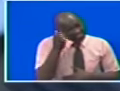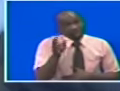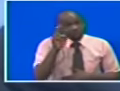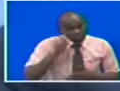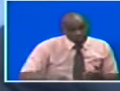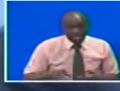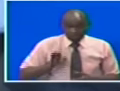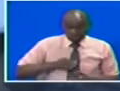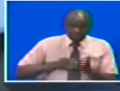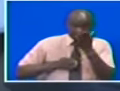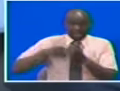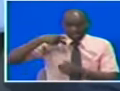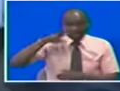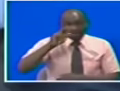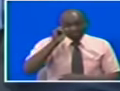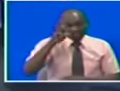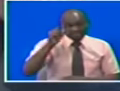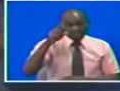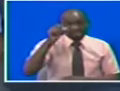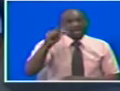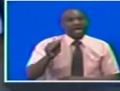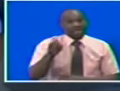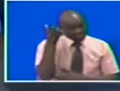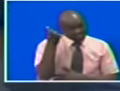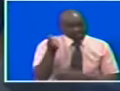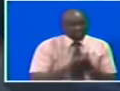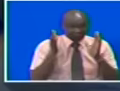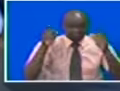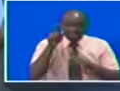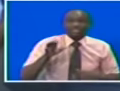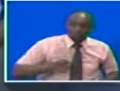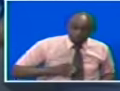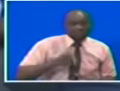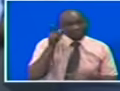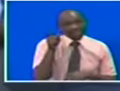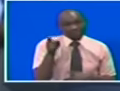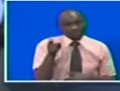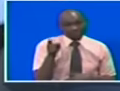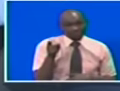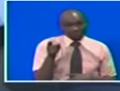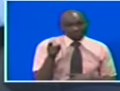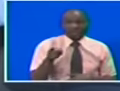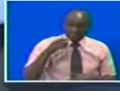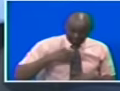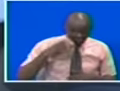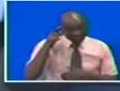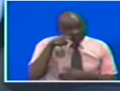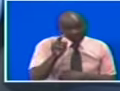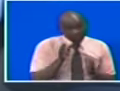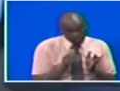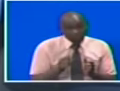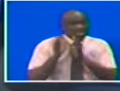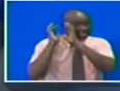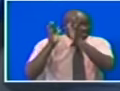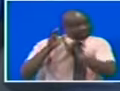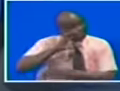mnamuona mama anaitwa Priscilla Munga. Huyo ni mama tayari, in my view, kwa sababu ametoka Kilifi